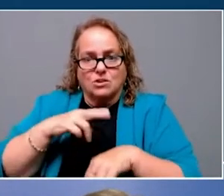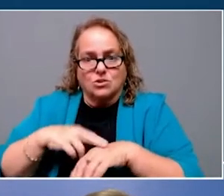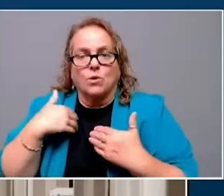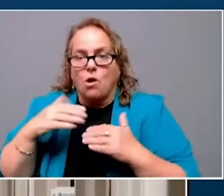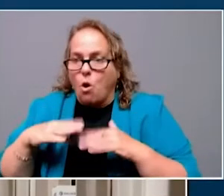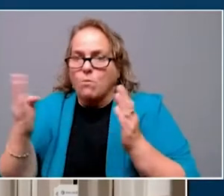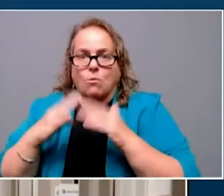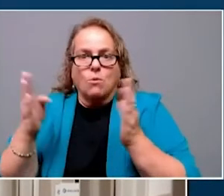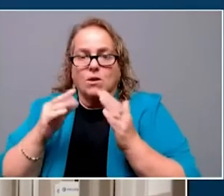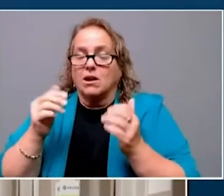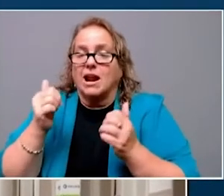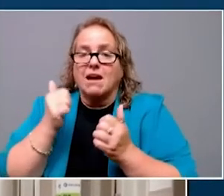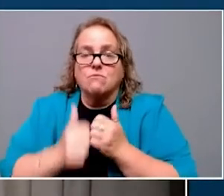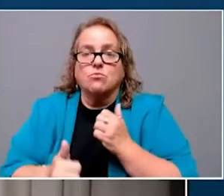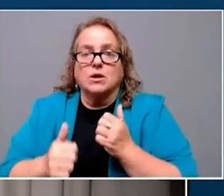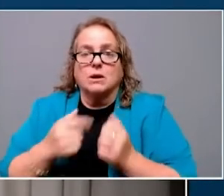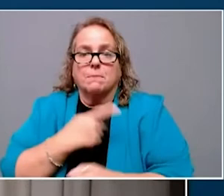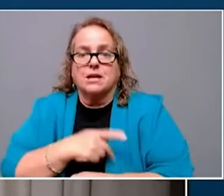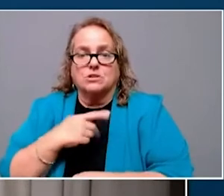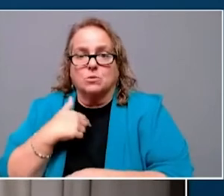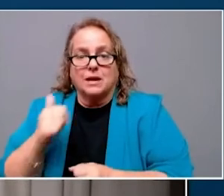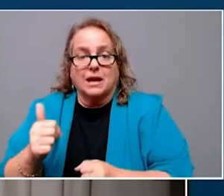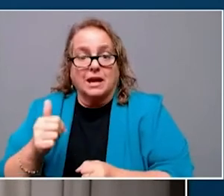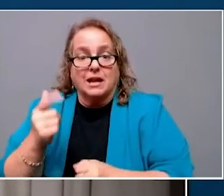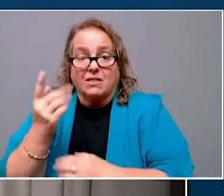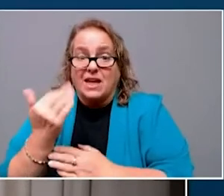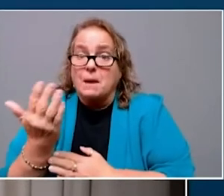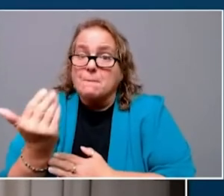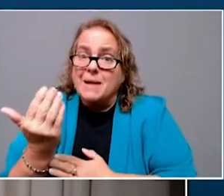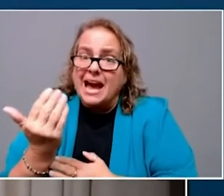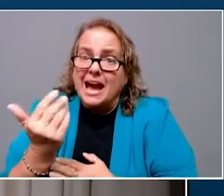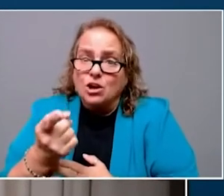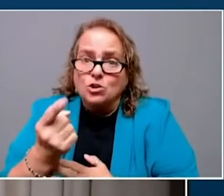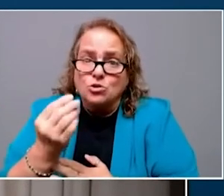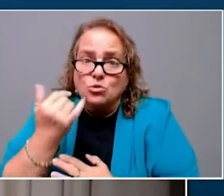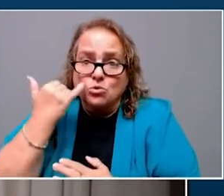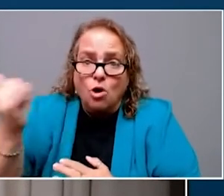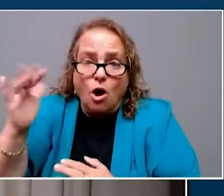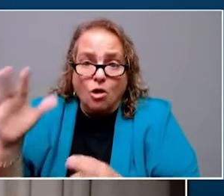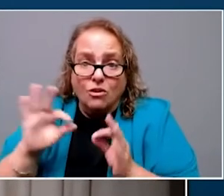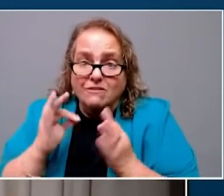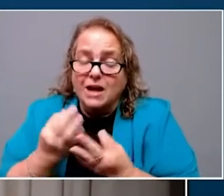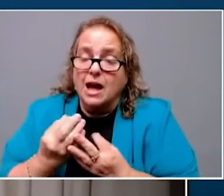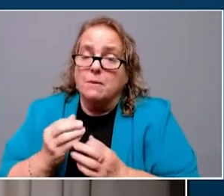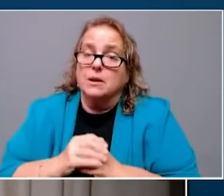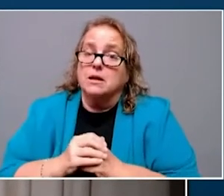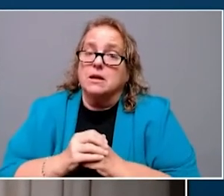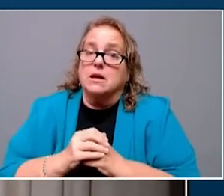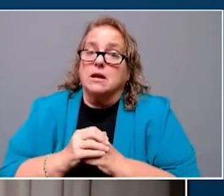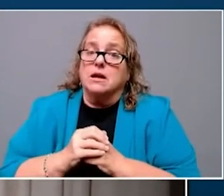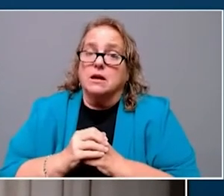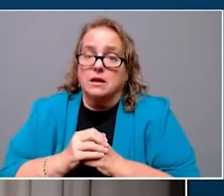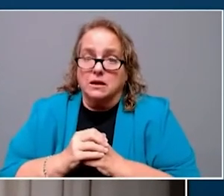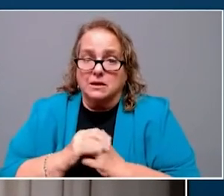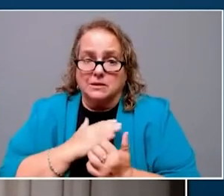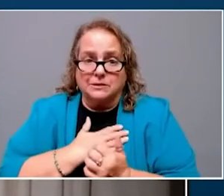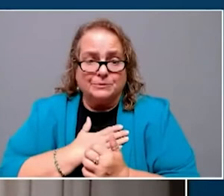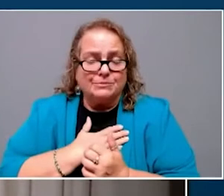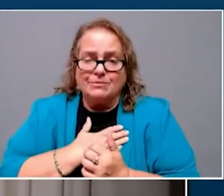Center. They beg for you to call your families. They beg for you to tell their families that they love